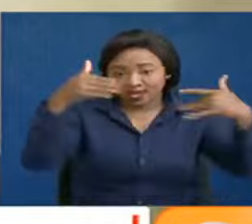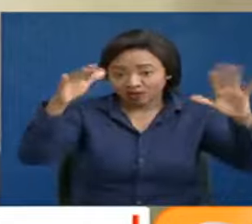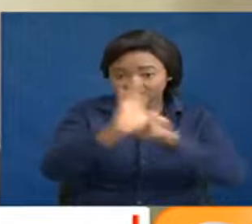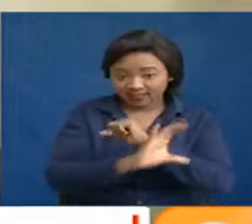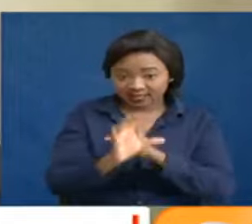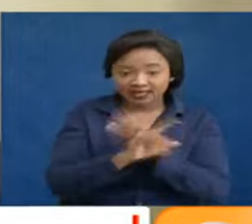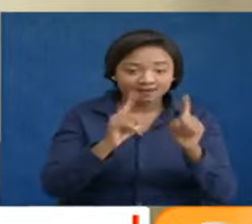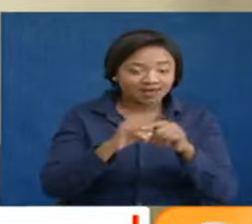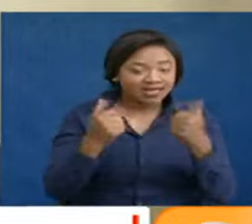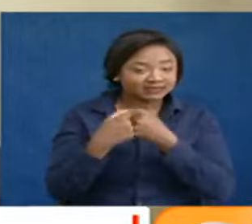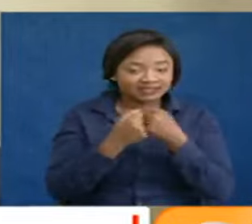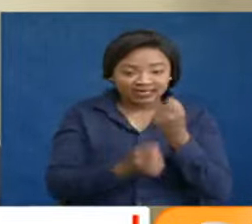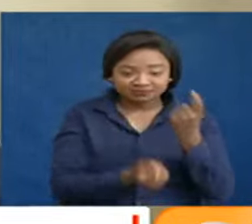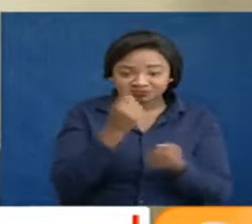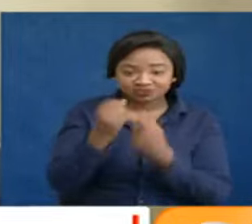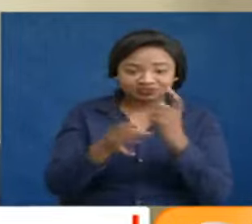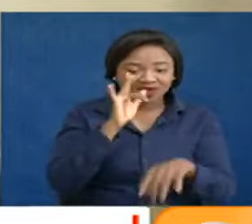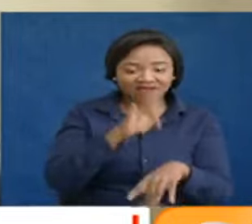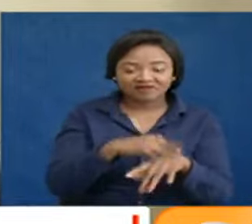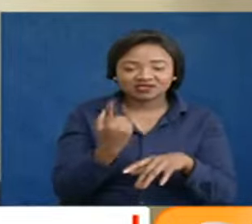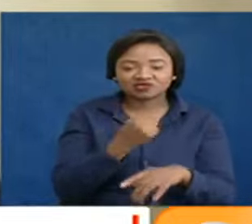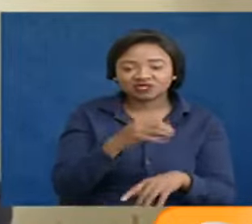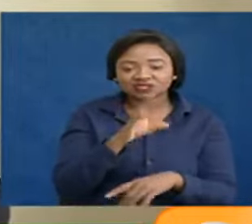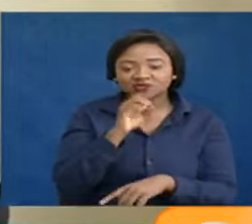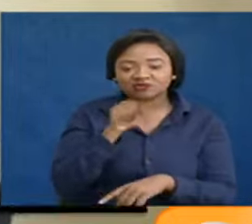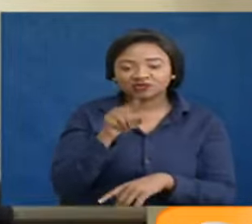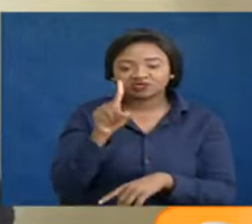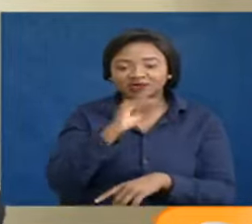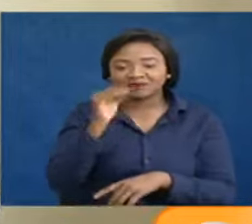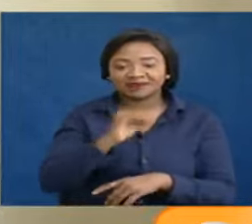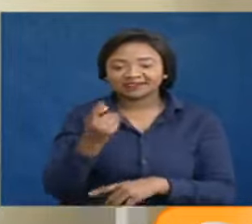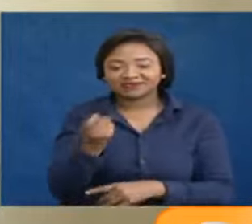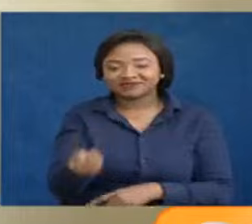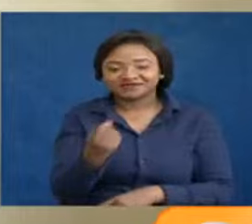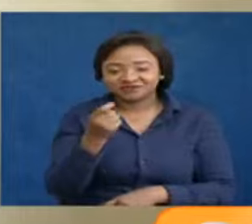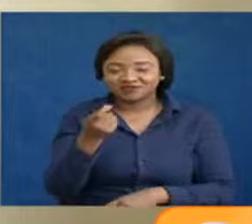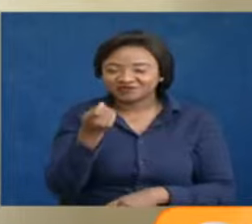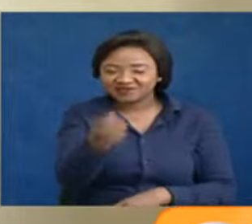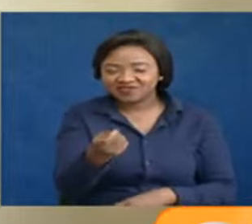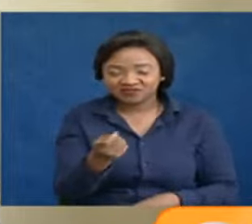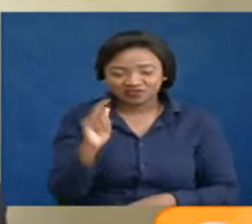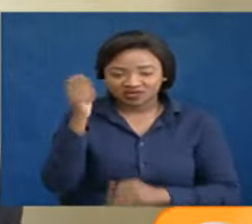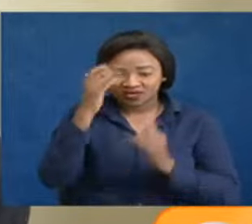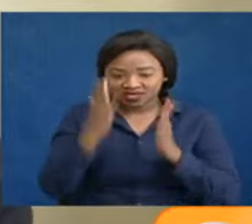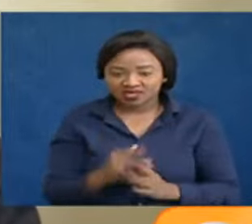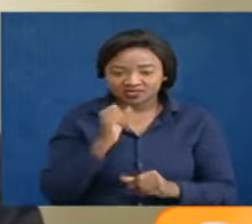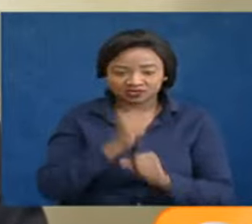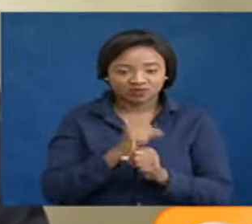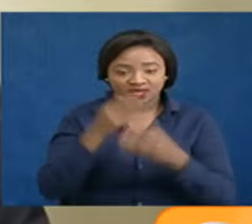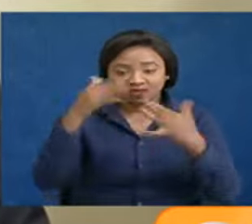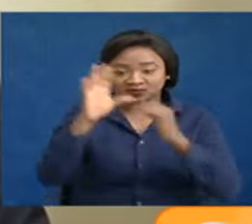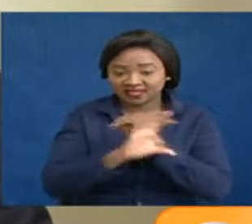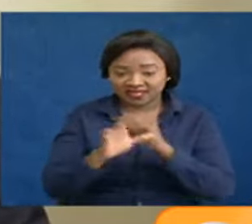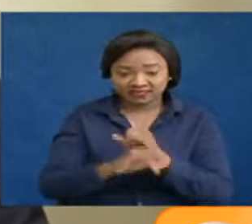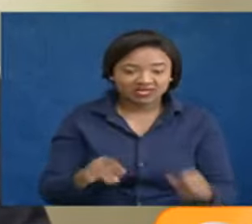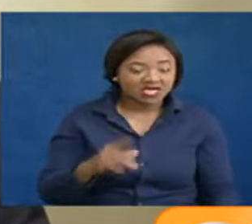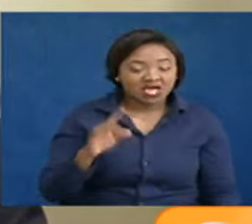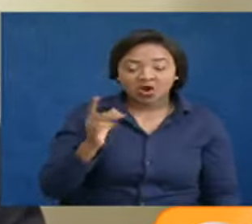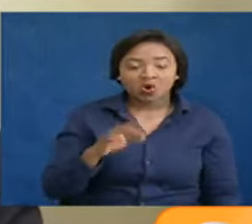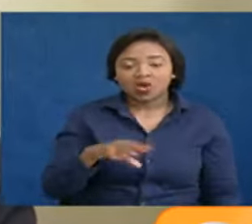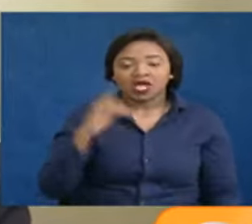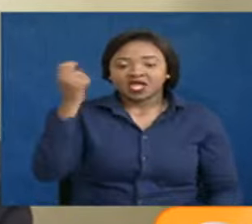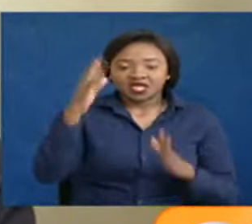find affect less than 0.1% of Kenyans who are overseas. We cannot say Kenyans cannot